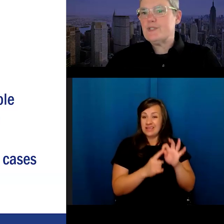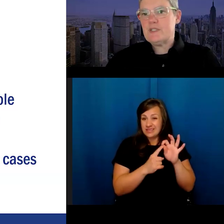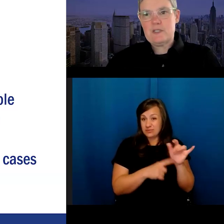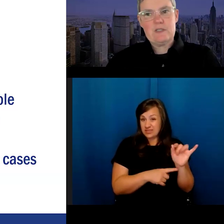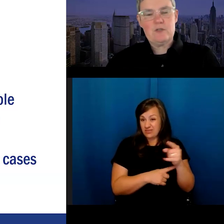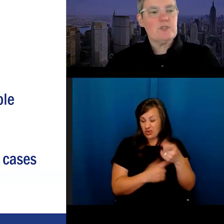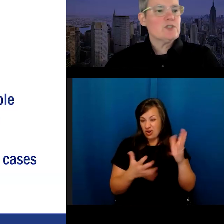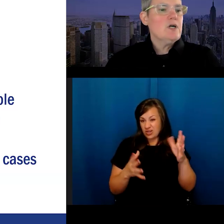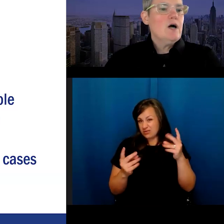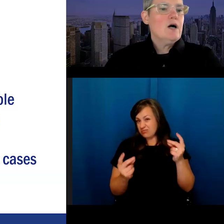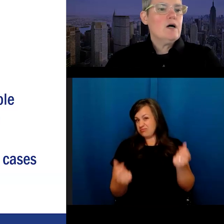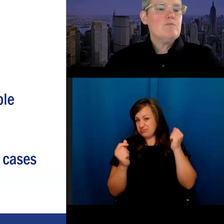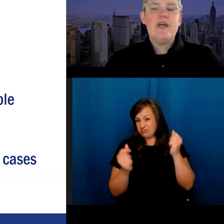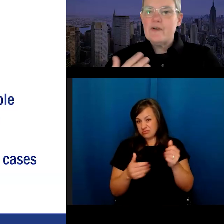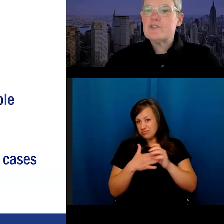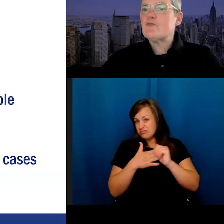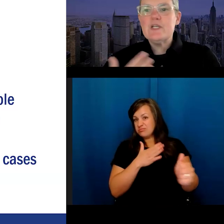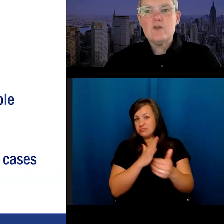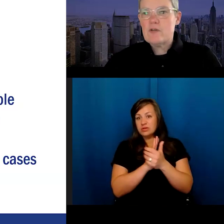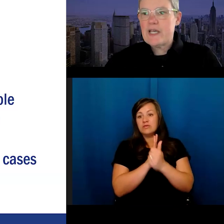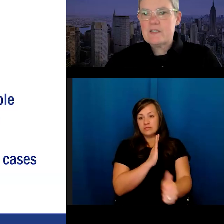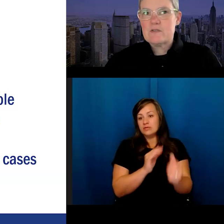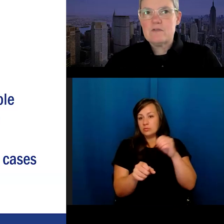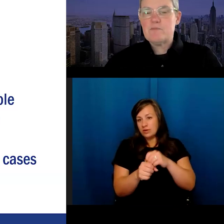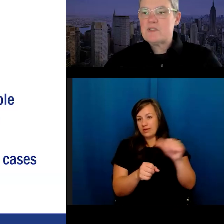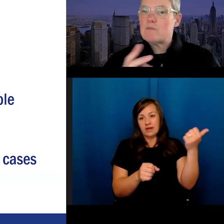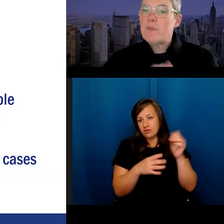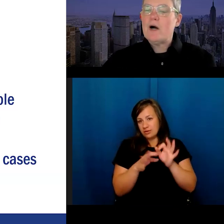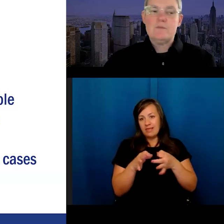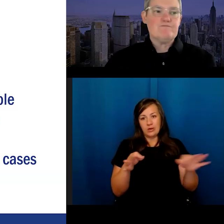if you're fluent in a second language. And there is free and low cost